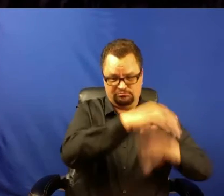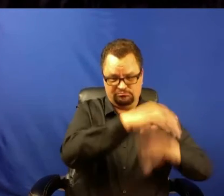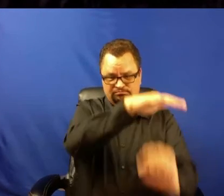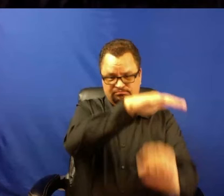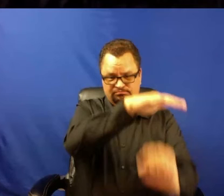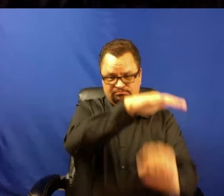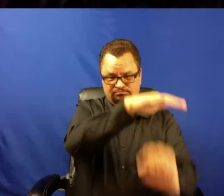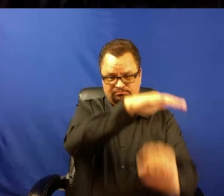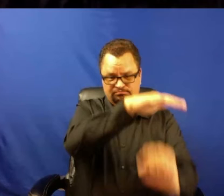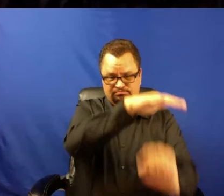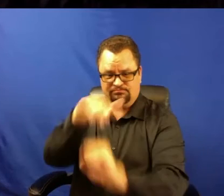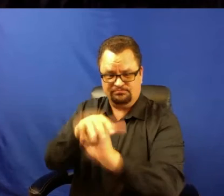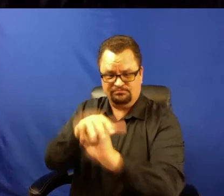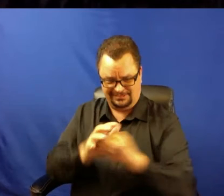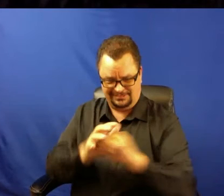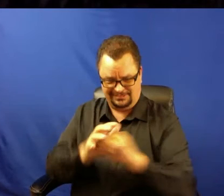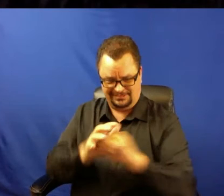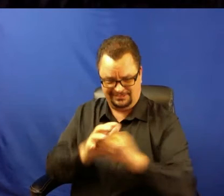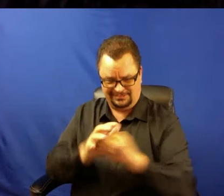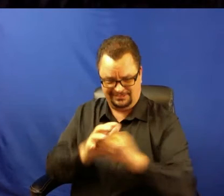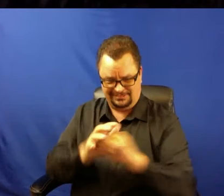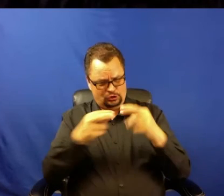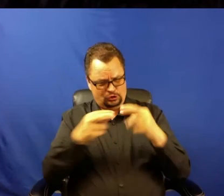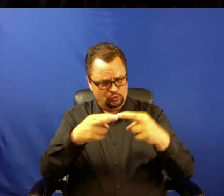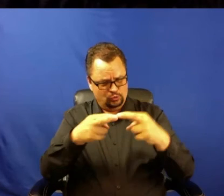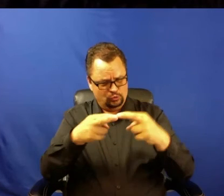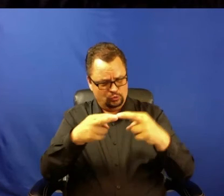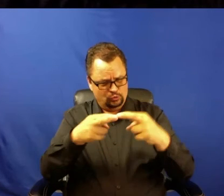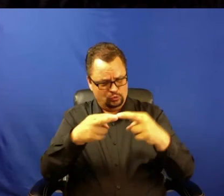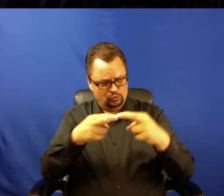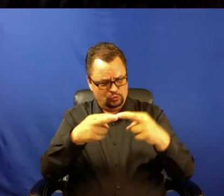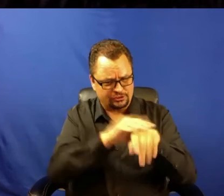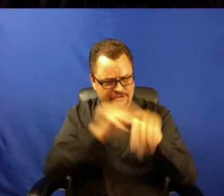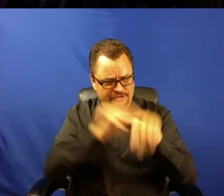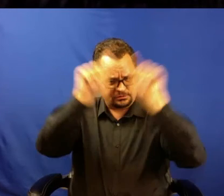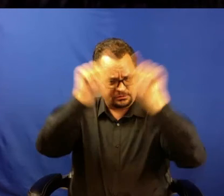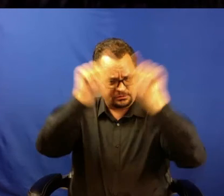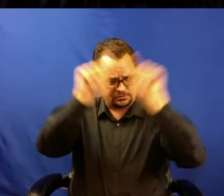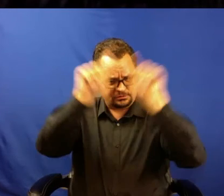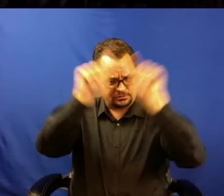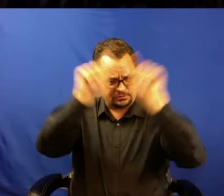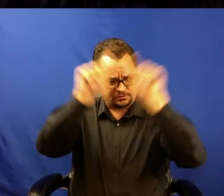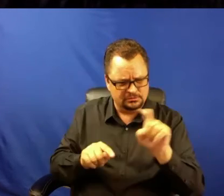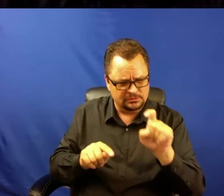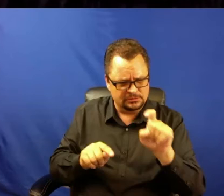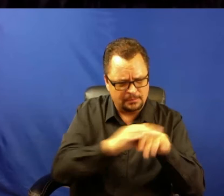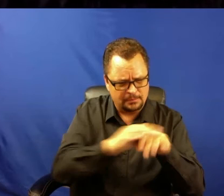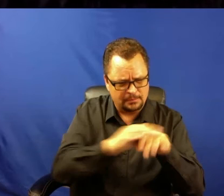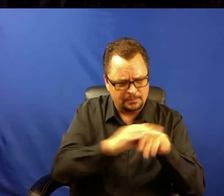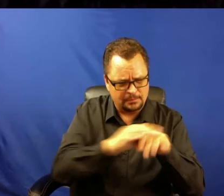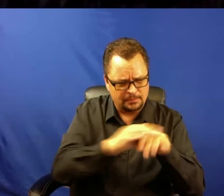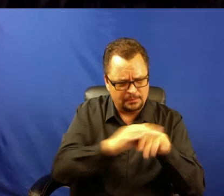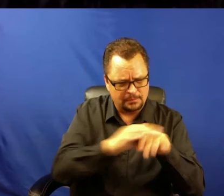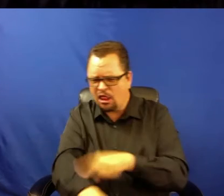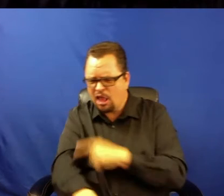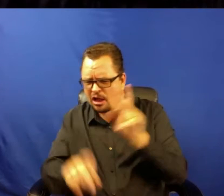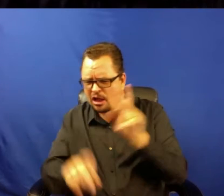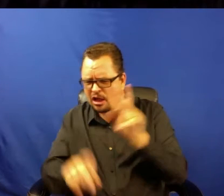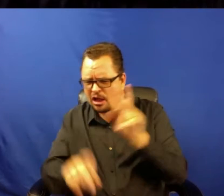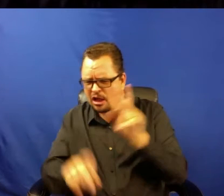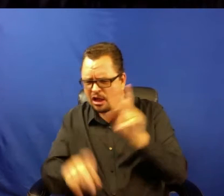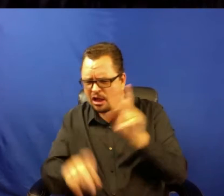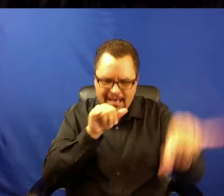to the duration of when people are staying. And then also the yellow, so there's the blue, which